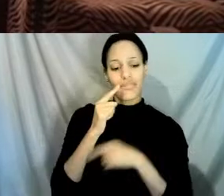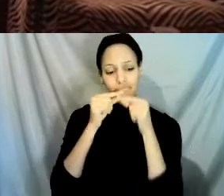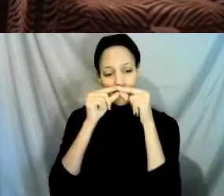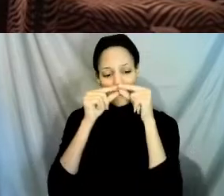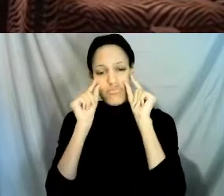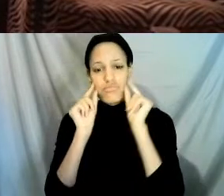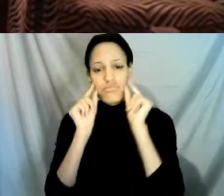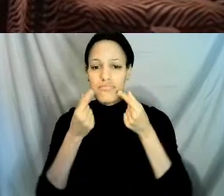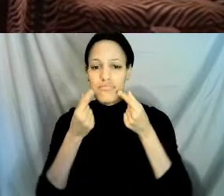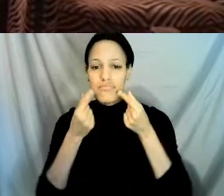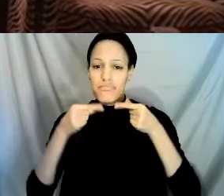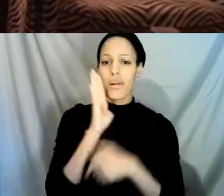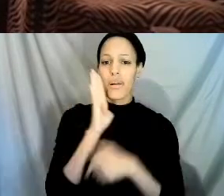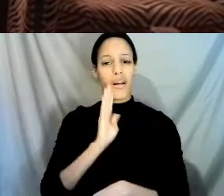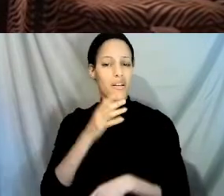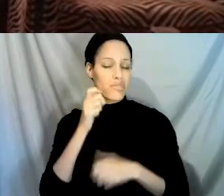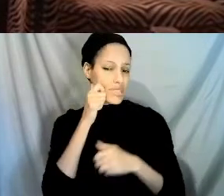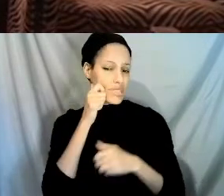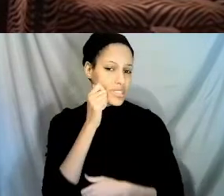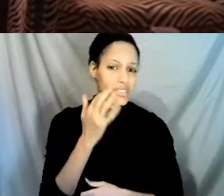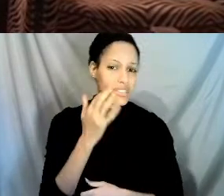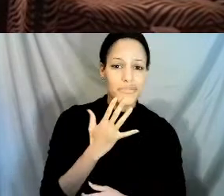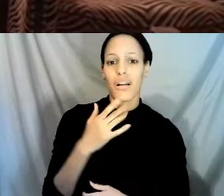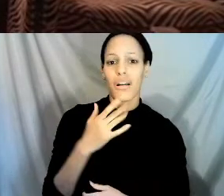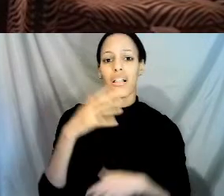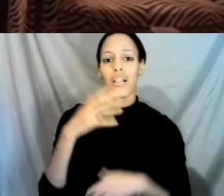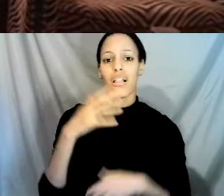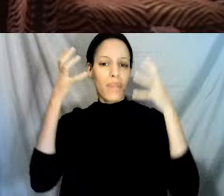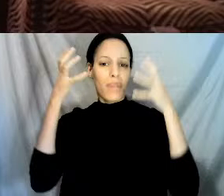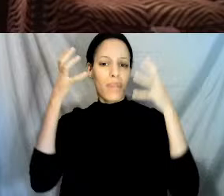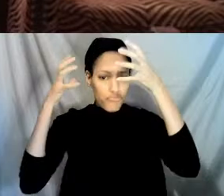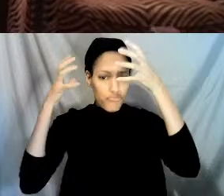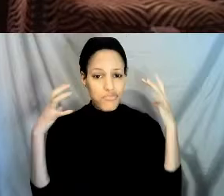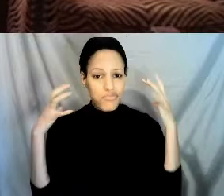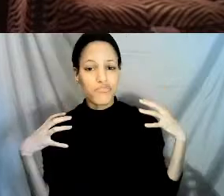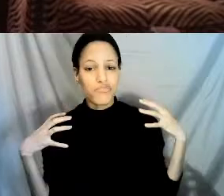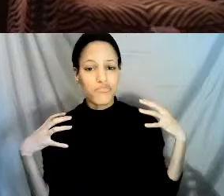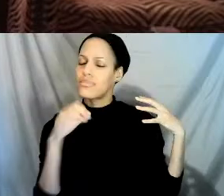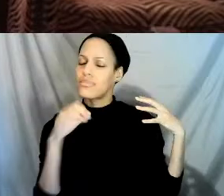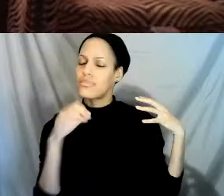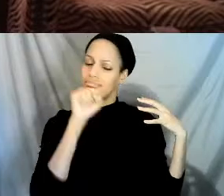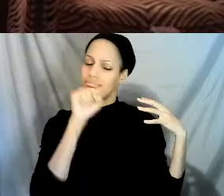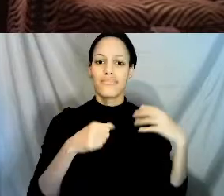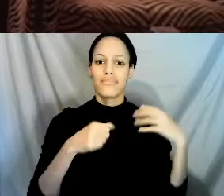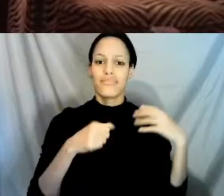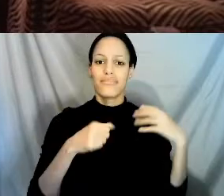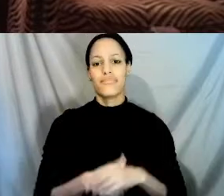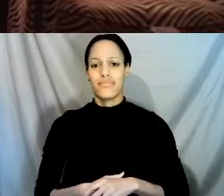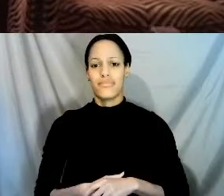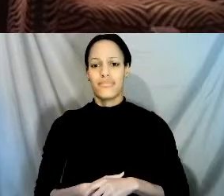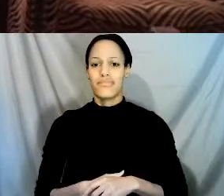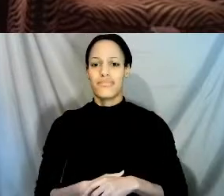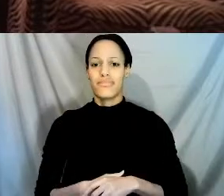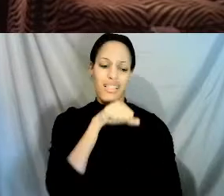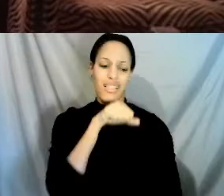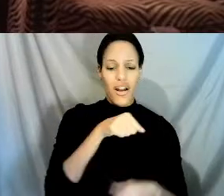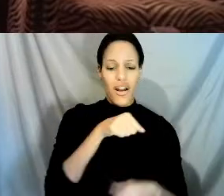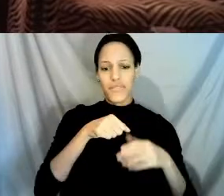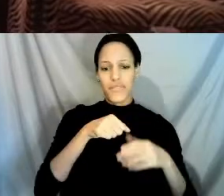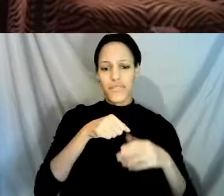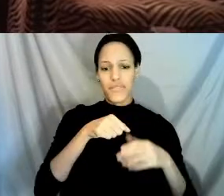love my brown skin. I love my kinky hair. I love the continent from which